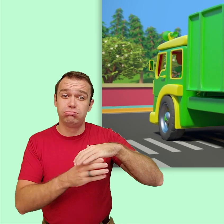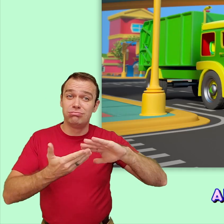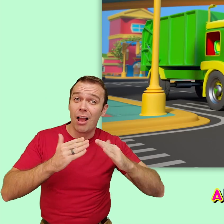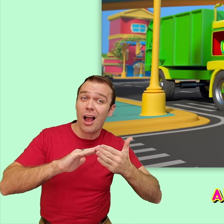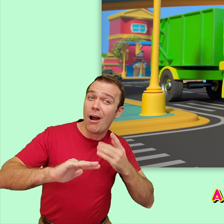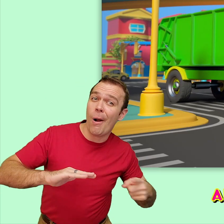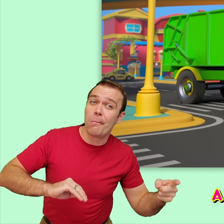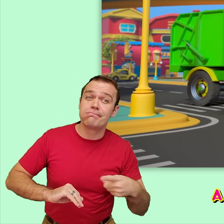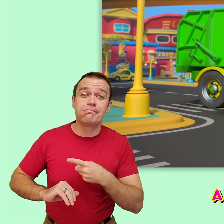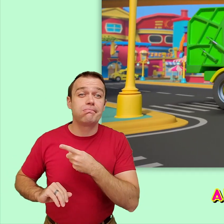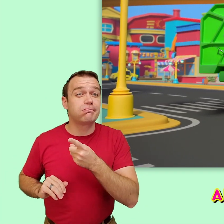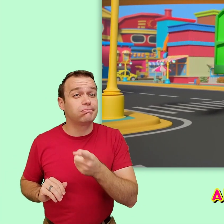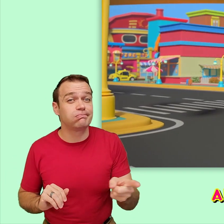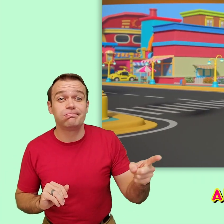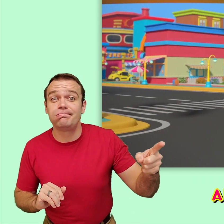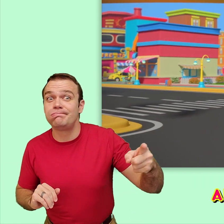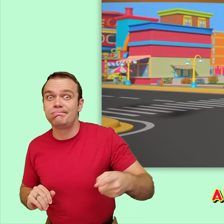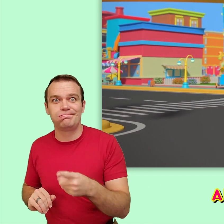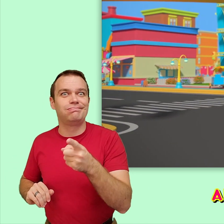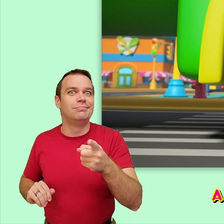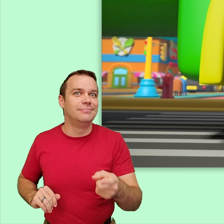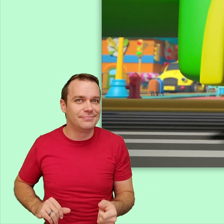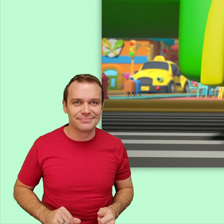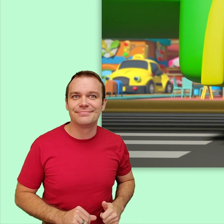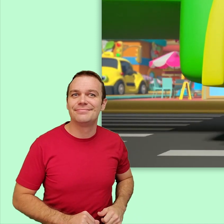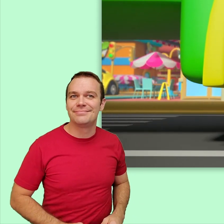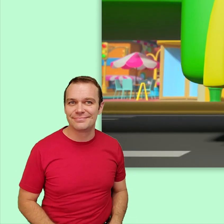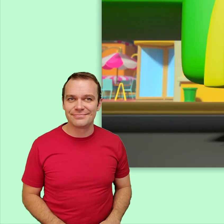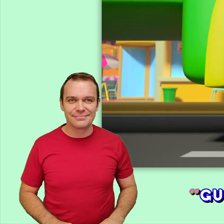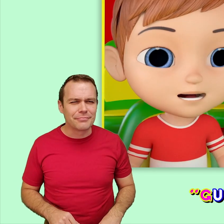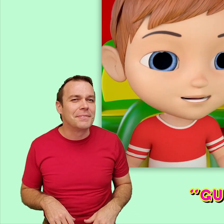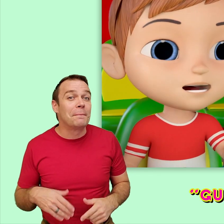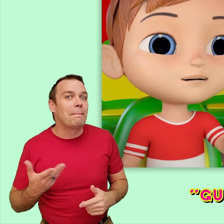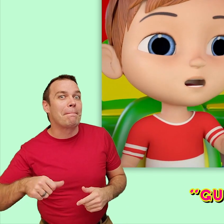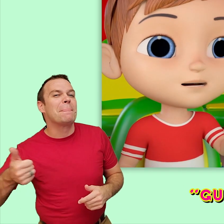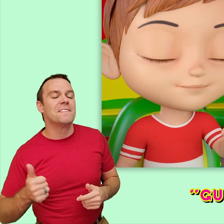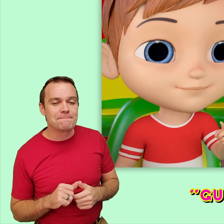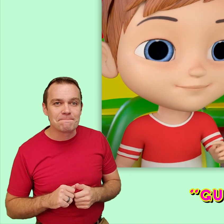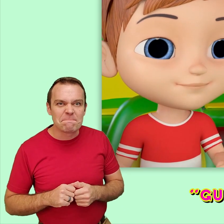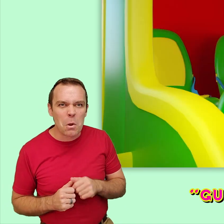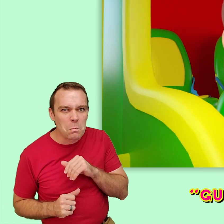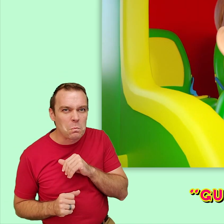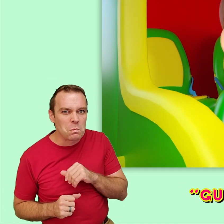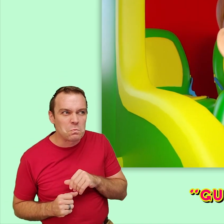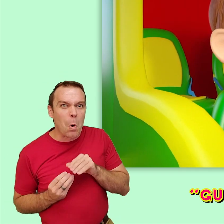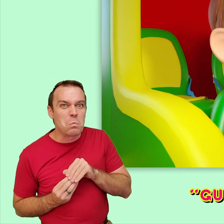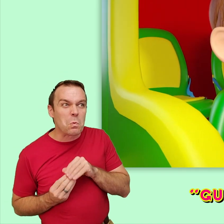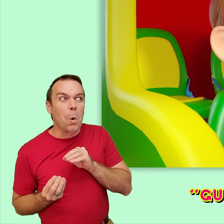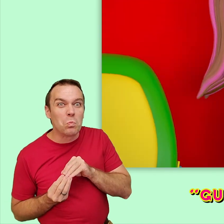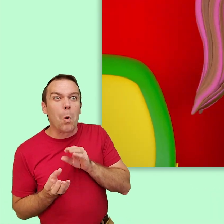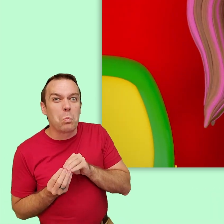down, all through the town. Guess this one. Oink,